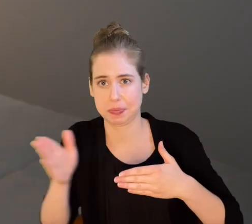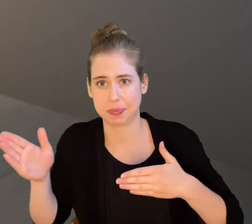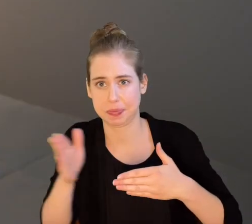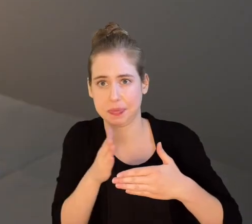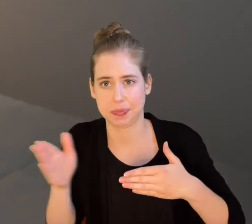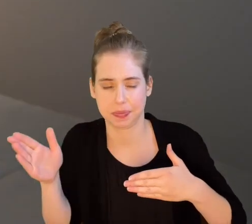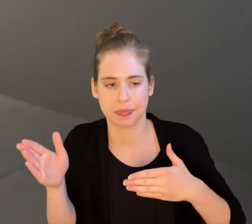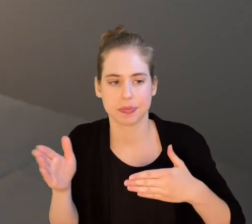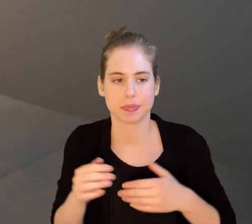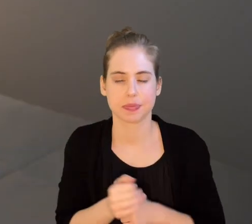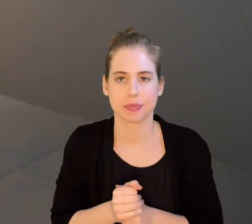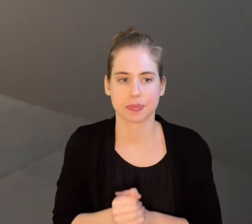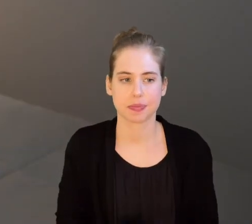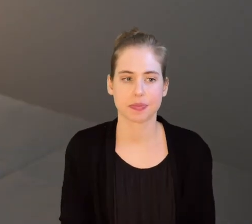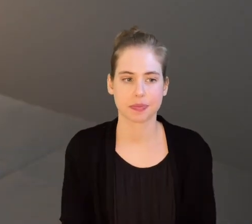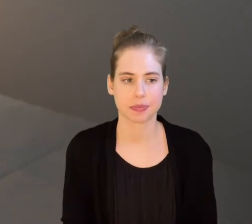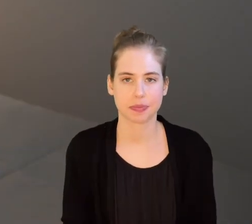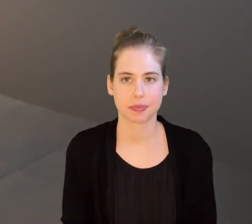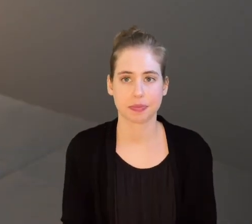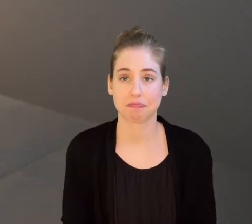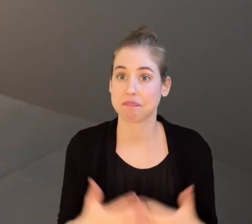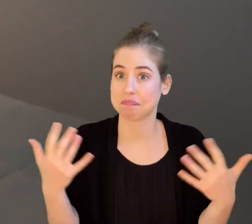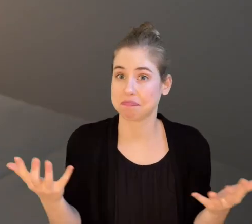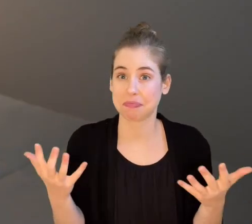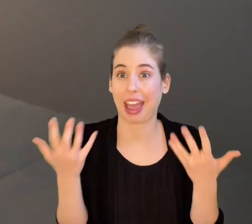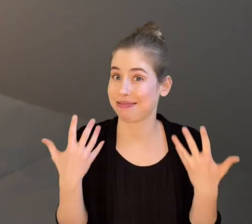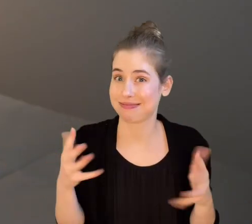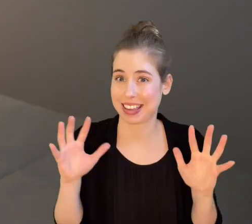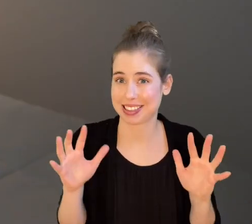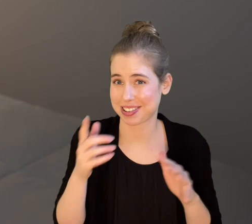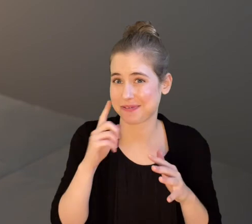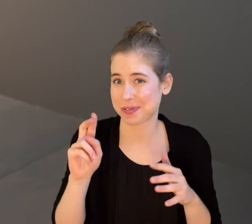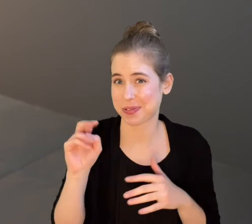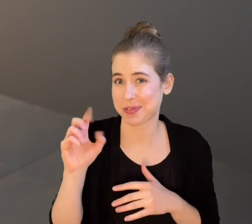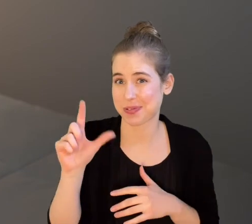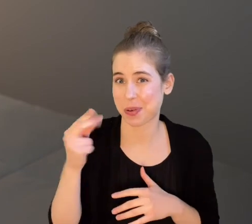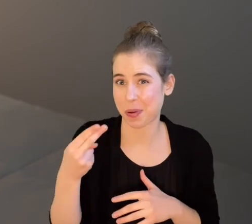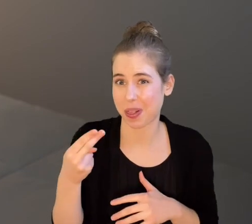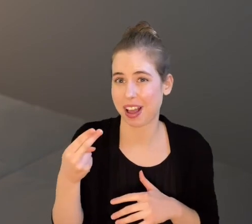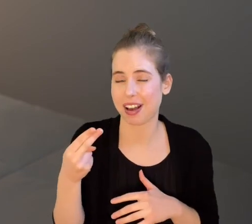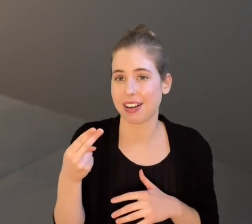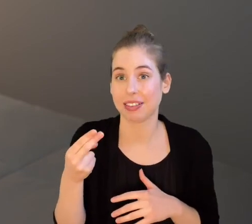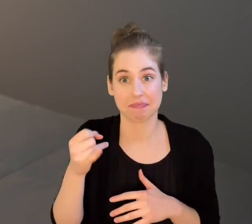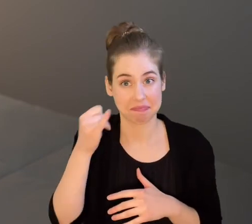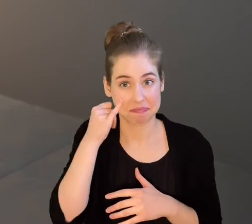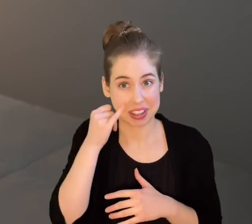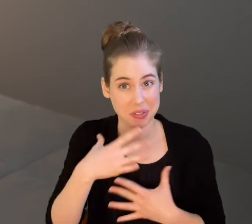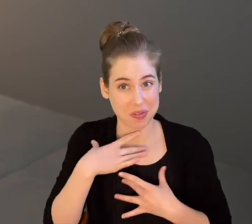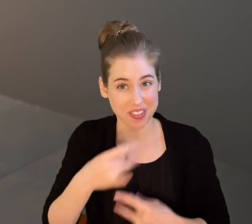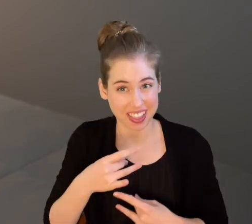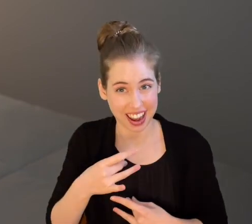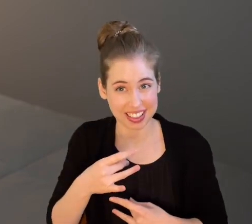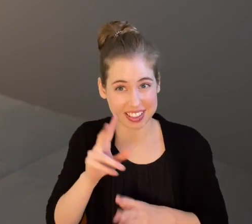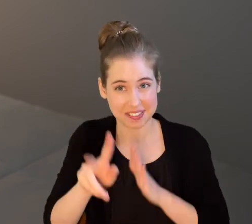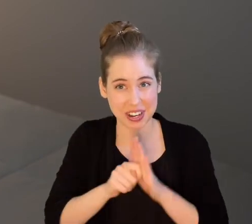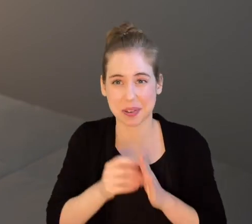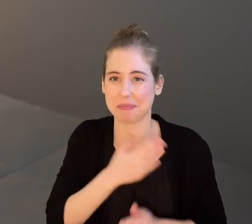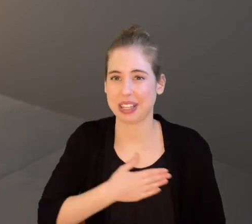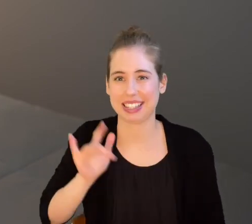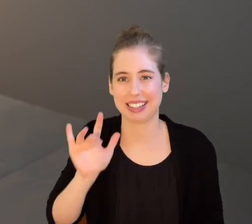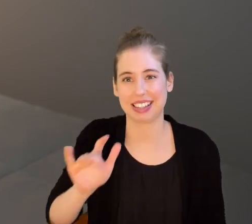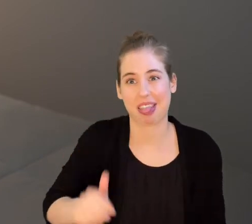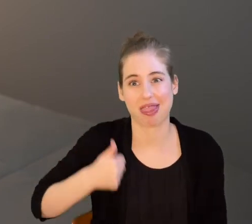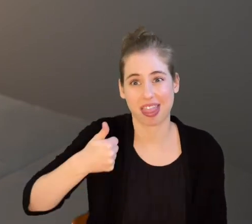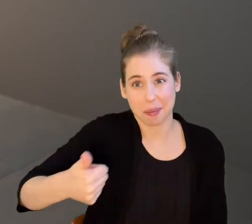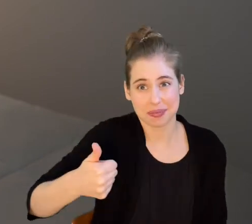And that's about all the time we have for NOLA. Leave a thumbs up if you liked the video, it really does help us. And remember to hit